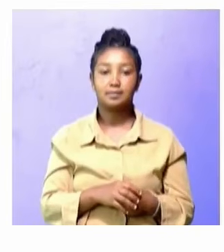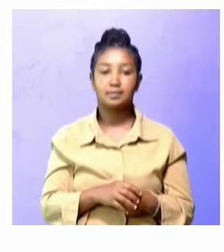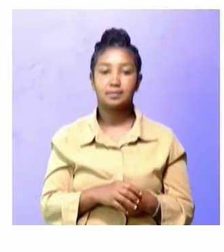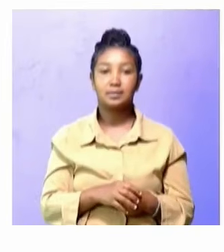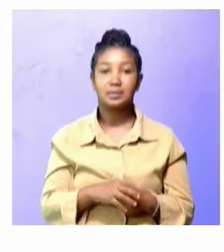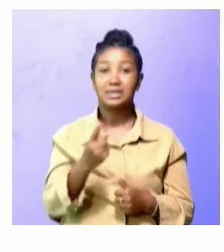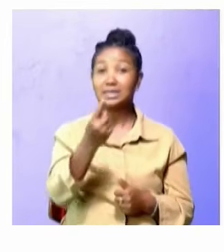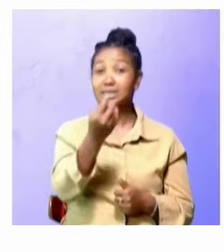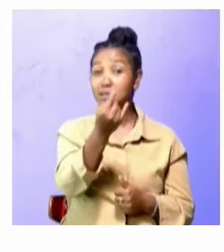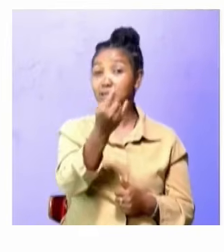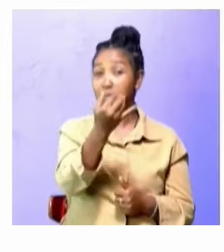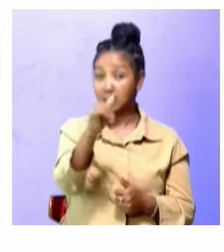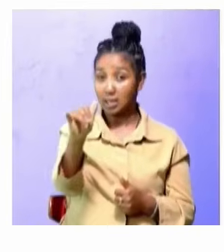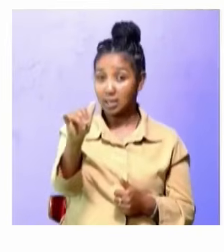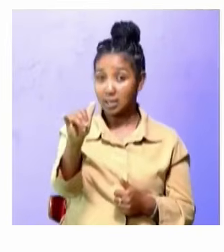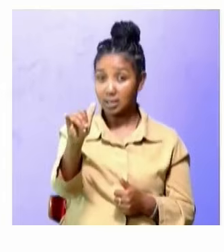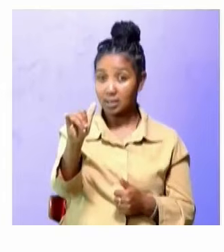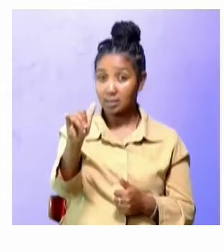they